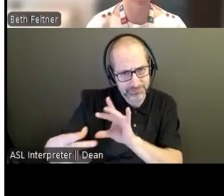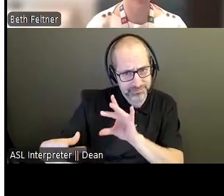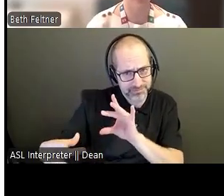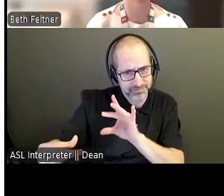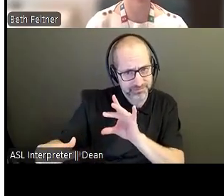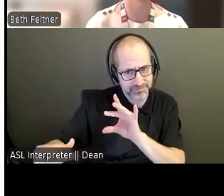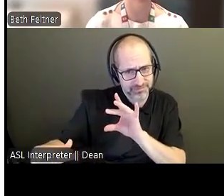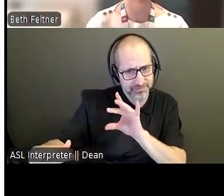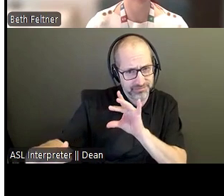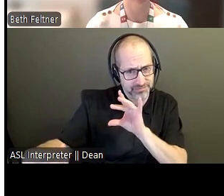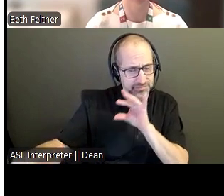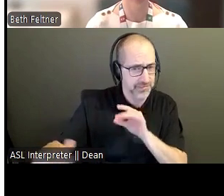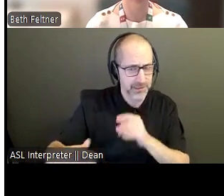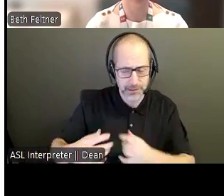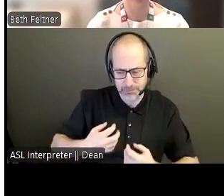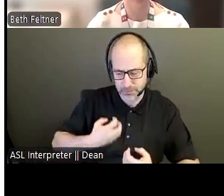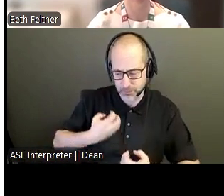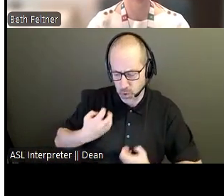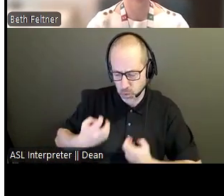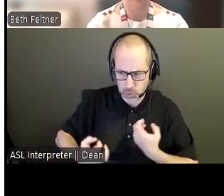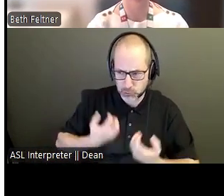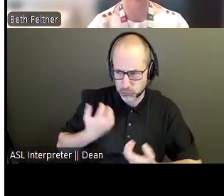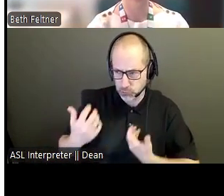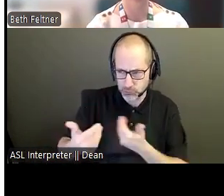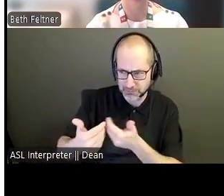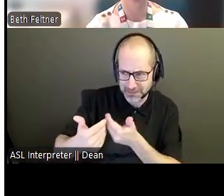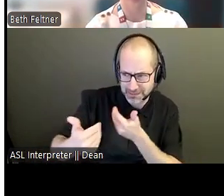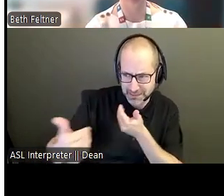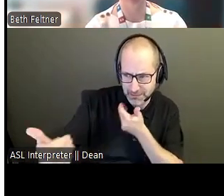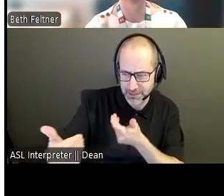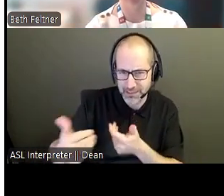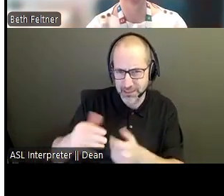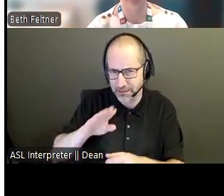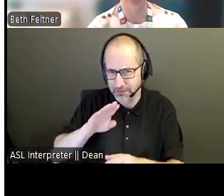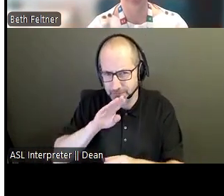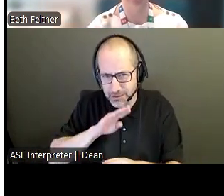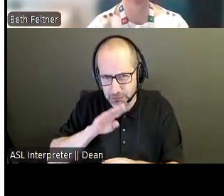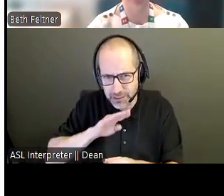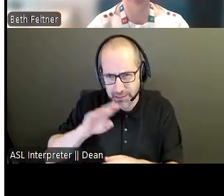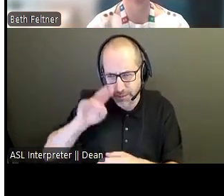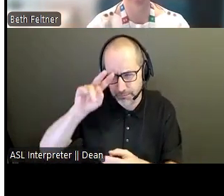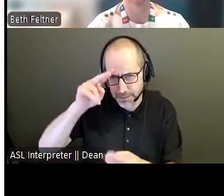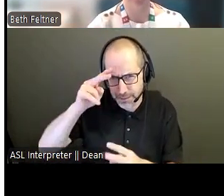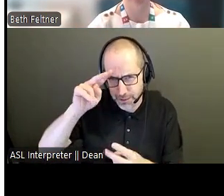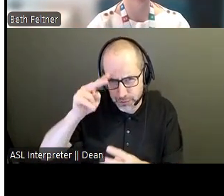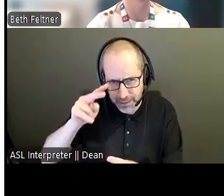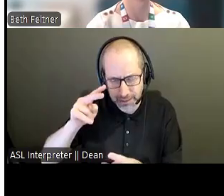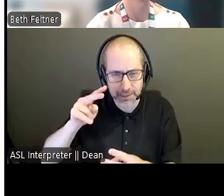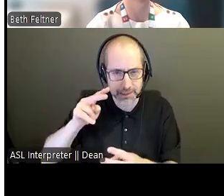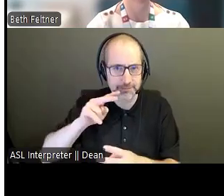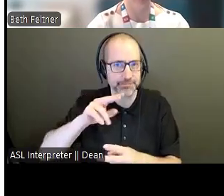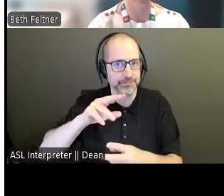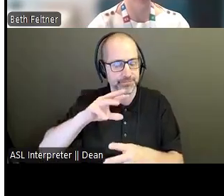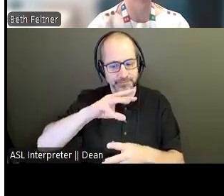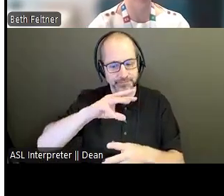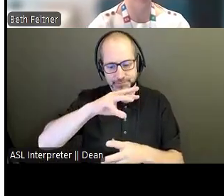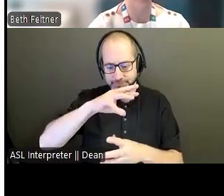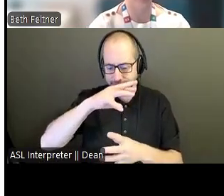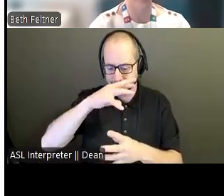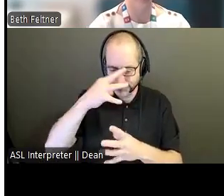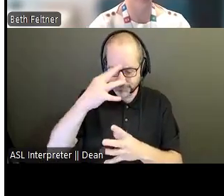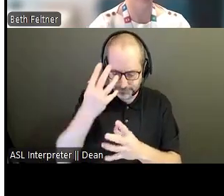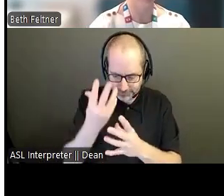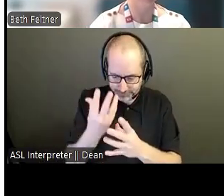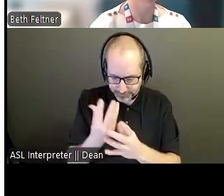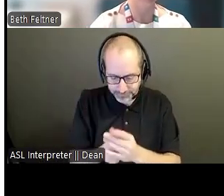distance. We can feel frustrated and misunderstood. And all of this together, has a big impact on